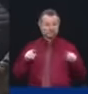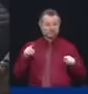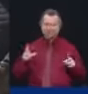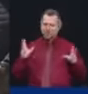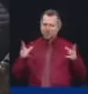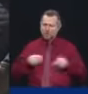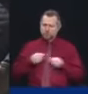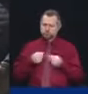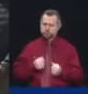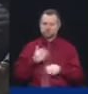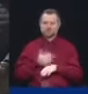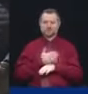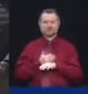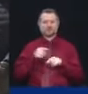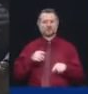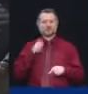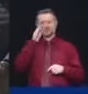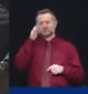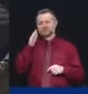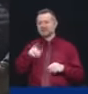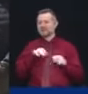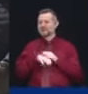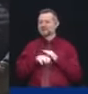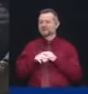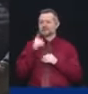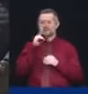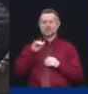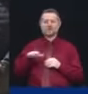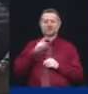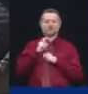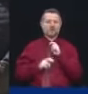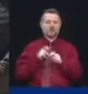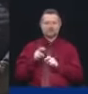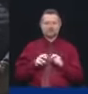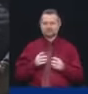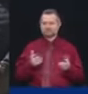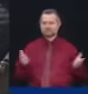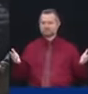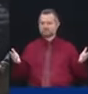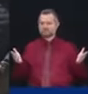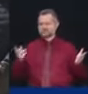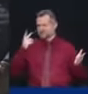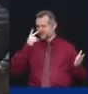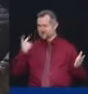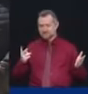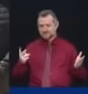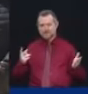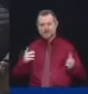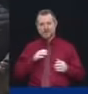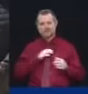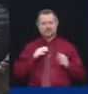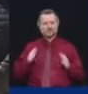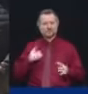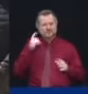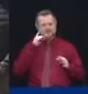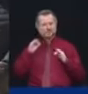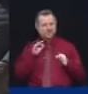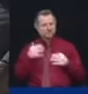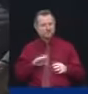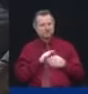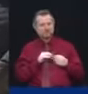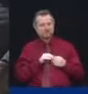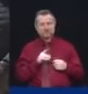increase future visitors' access to the fair, as already had been talked to by the commissioner, by including